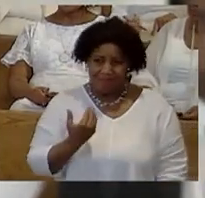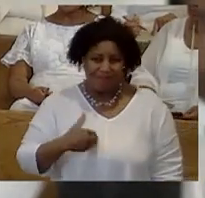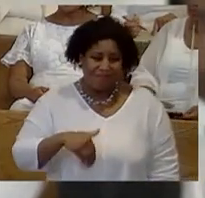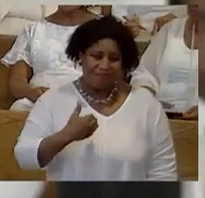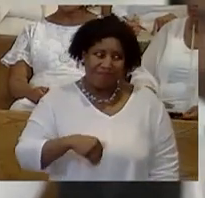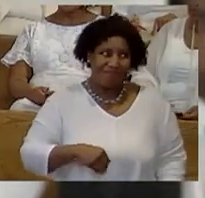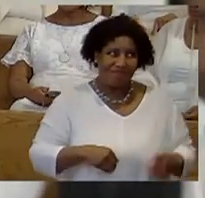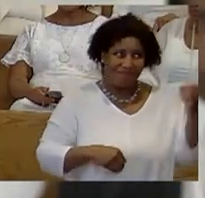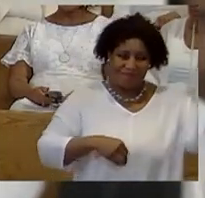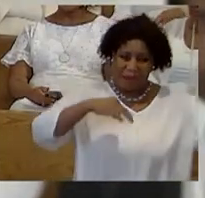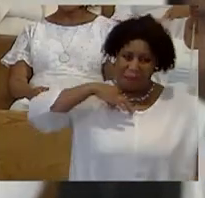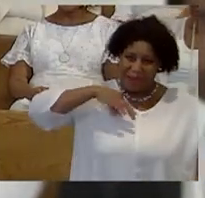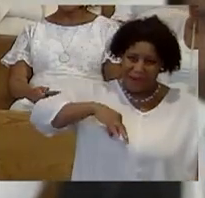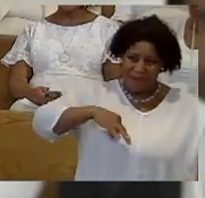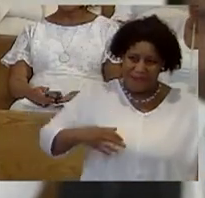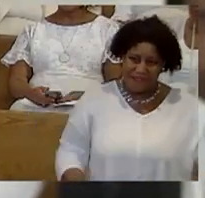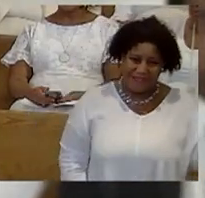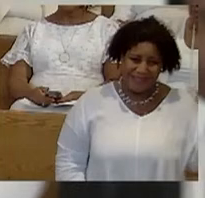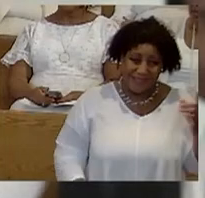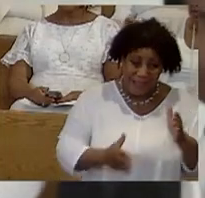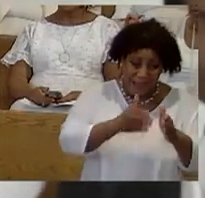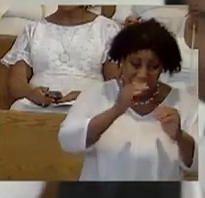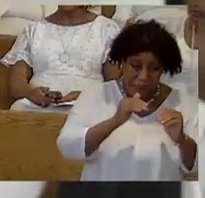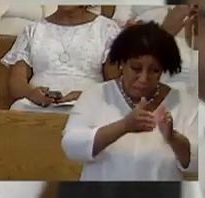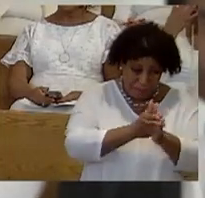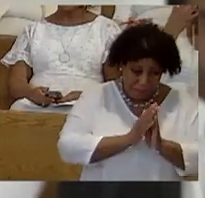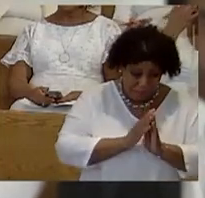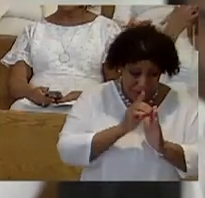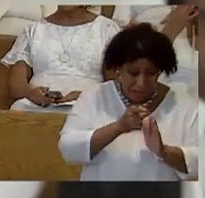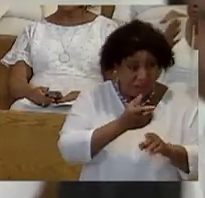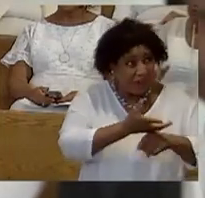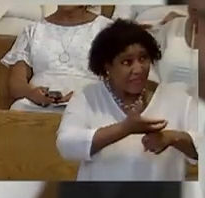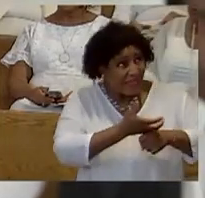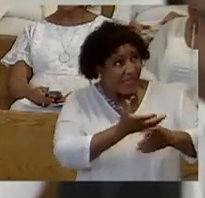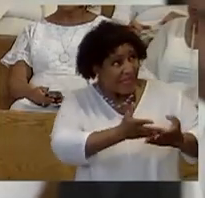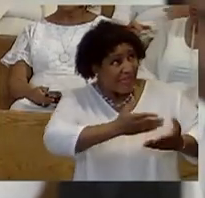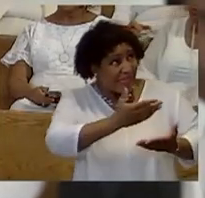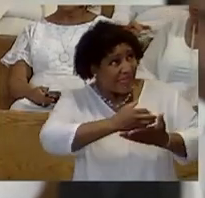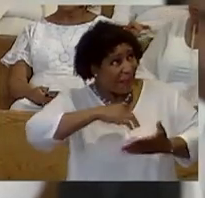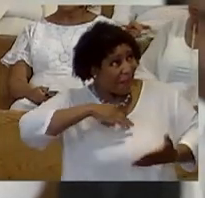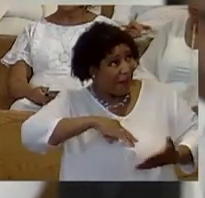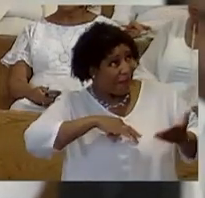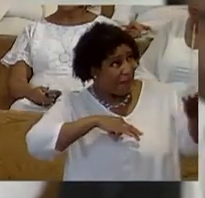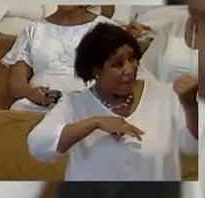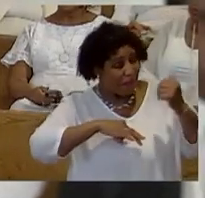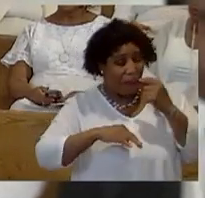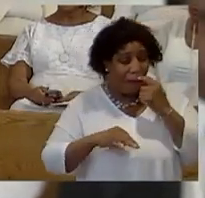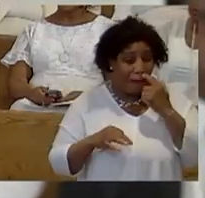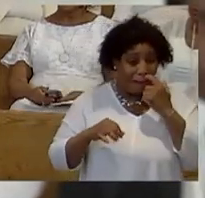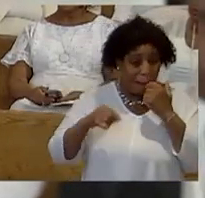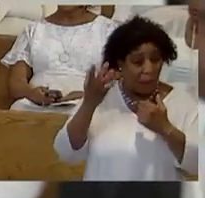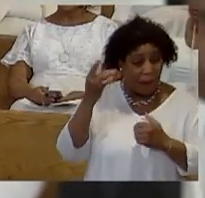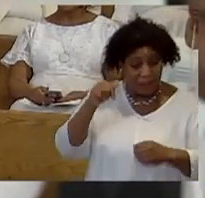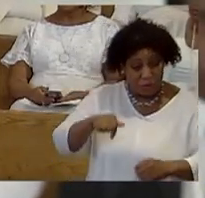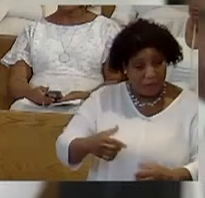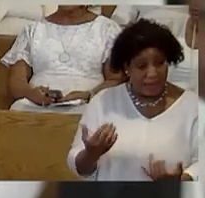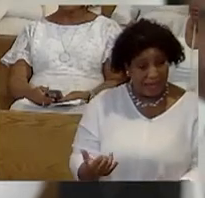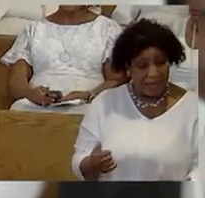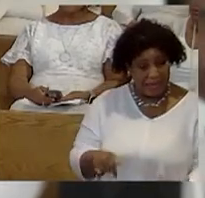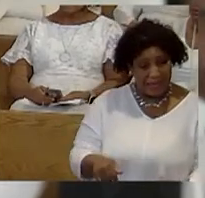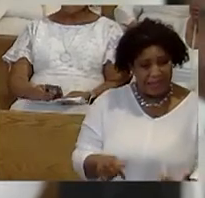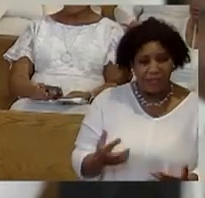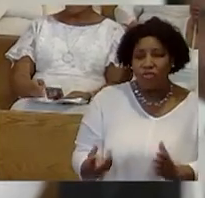some benefits, and I hope and pray that you might solicit that benefit from the Lord, because on this day,